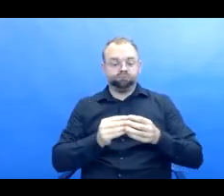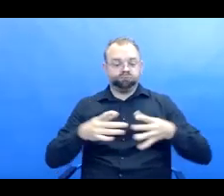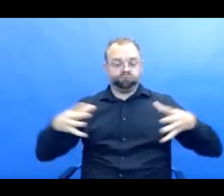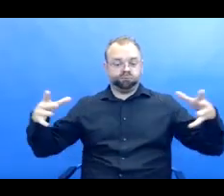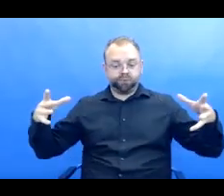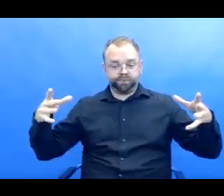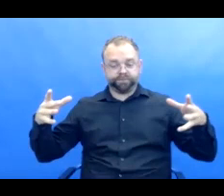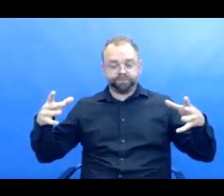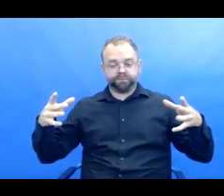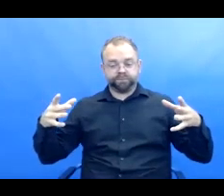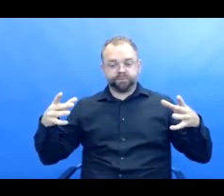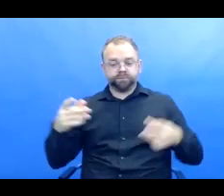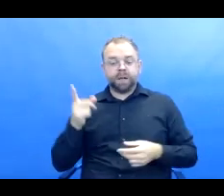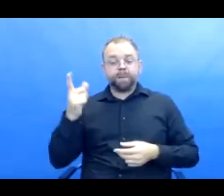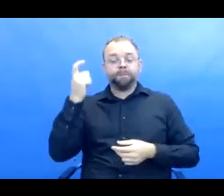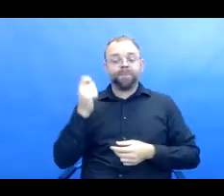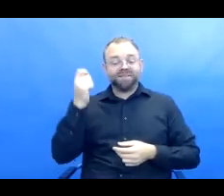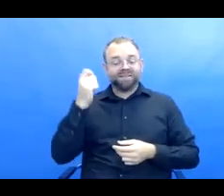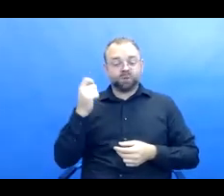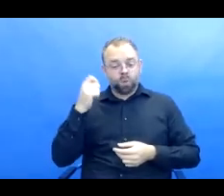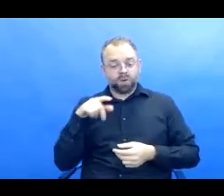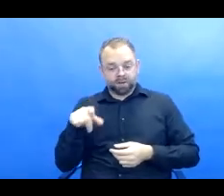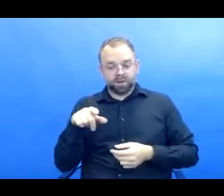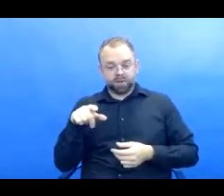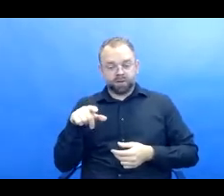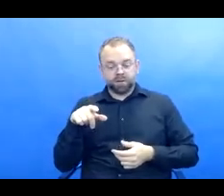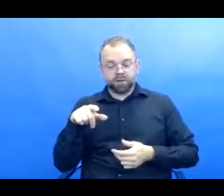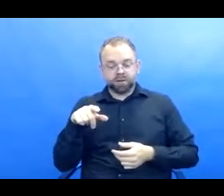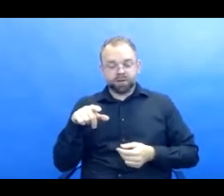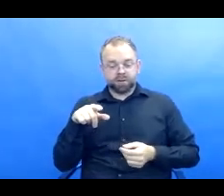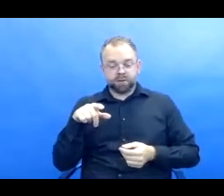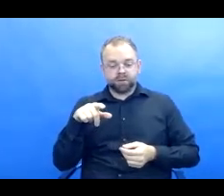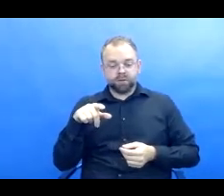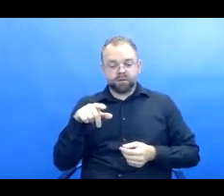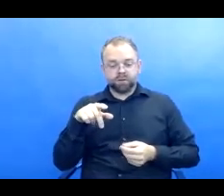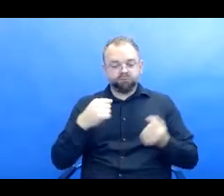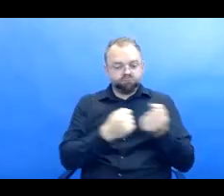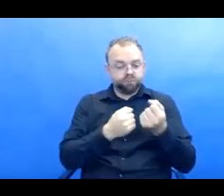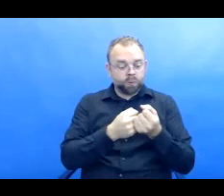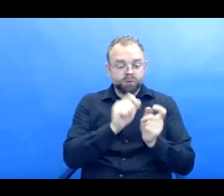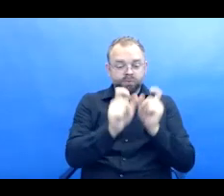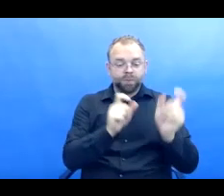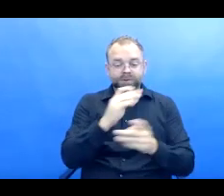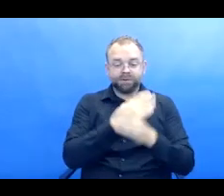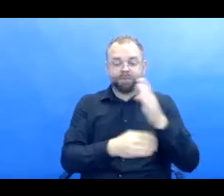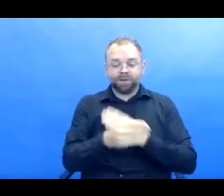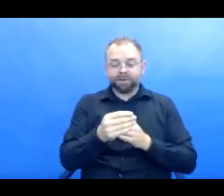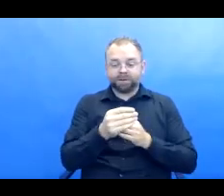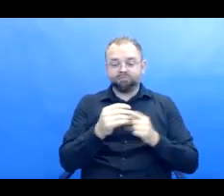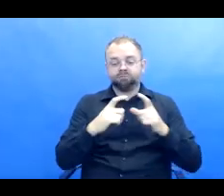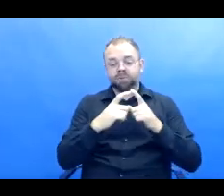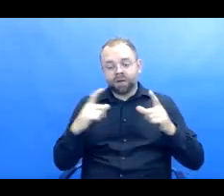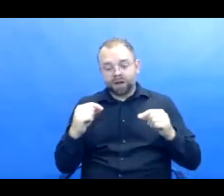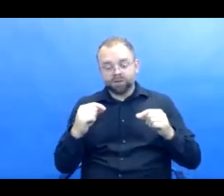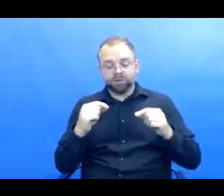several support, compensate disability additional costs for for children with disabilities and persons